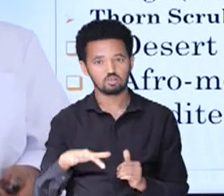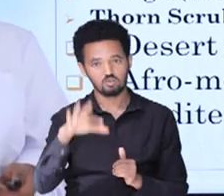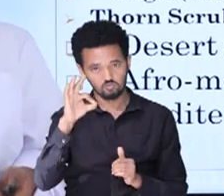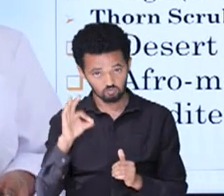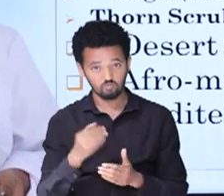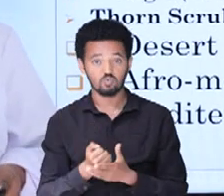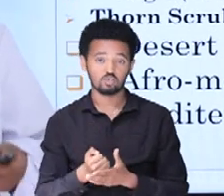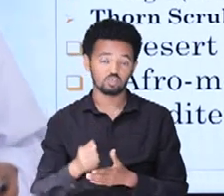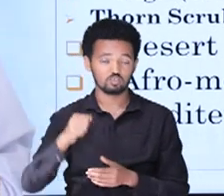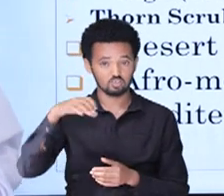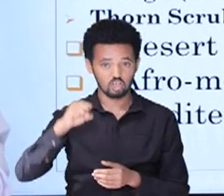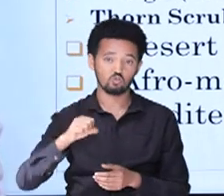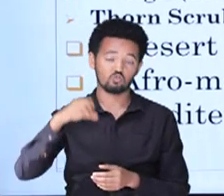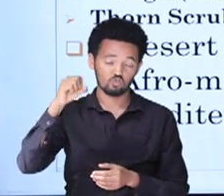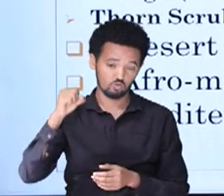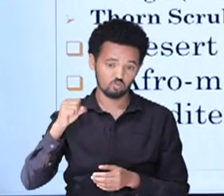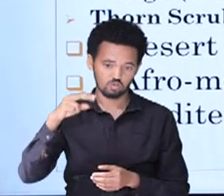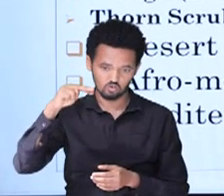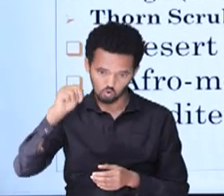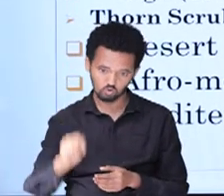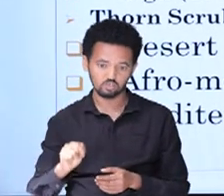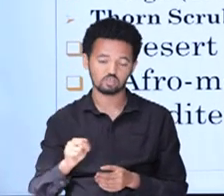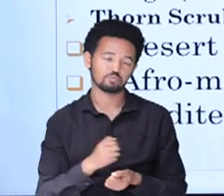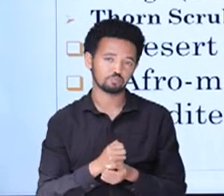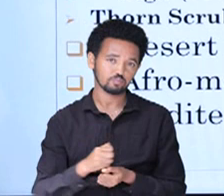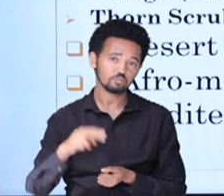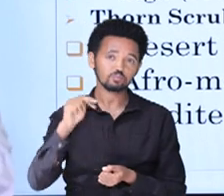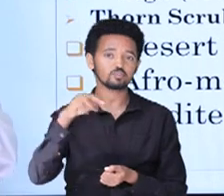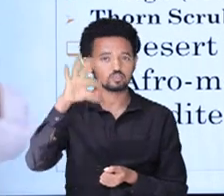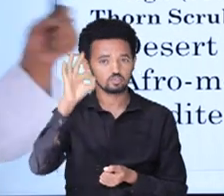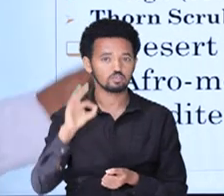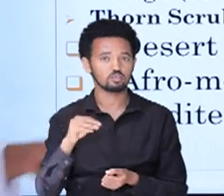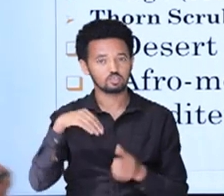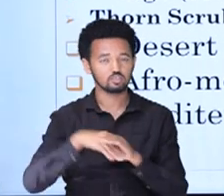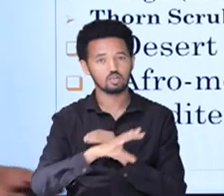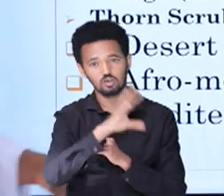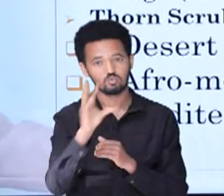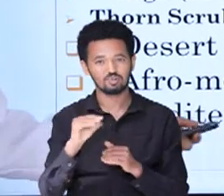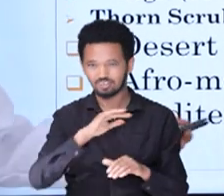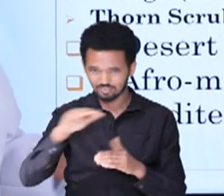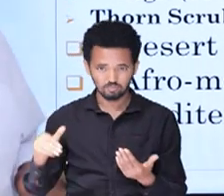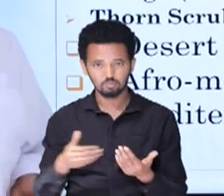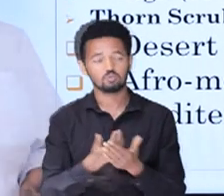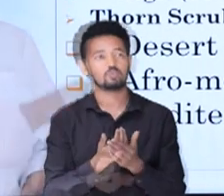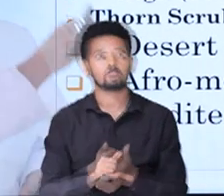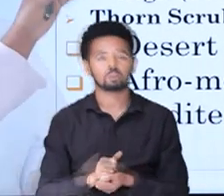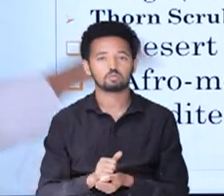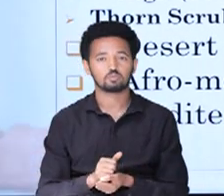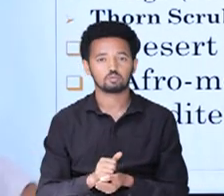the southwest and northwest extent of Africa. It is generally dominated the Maghreb